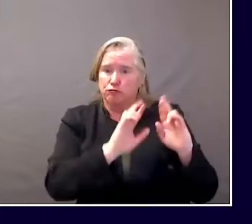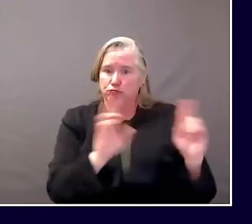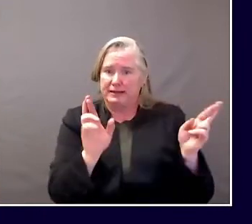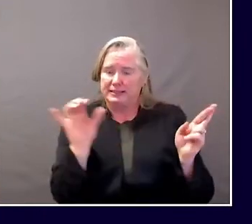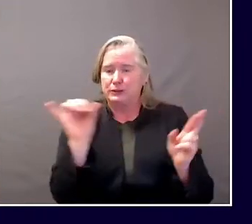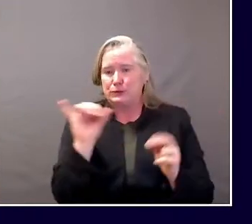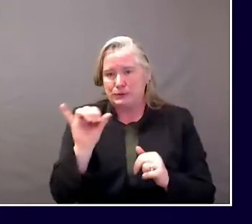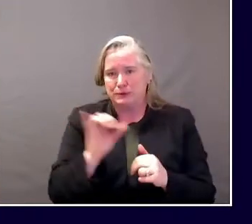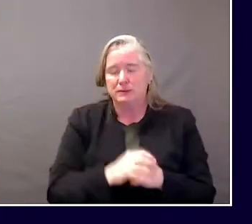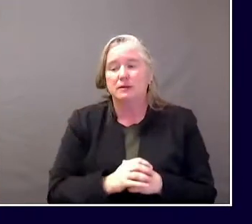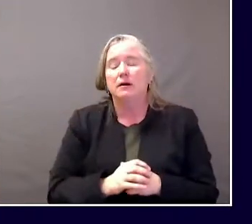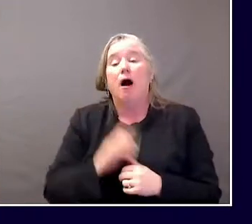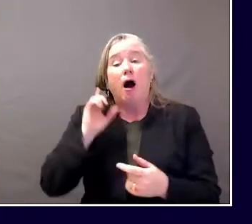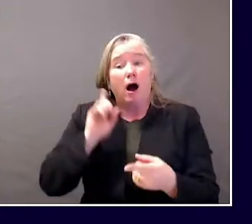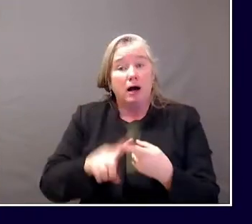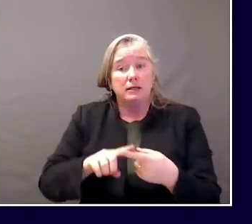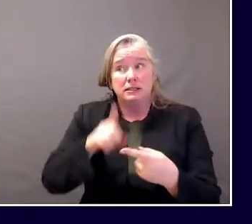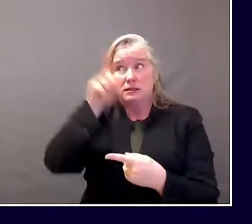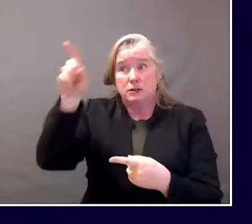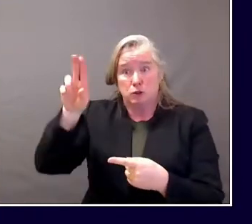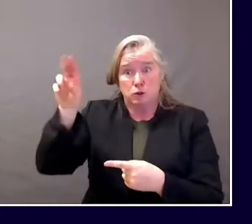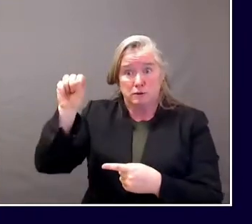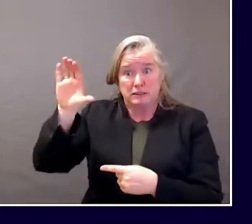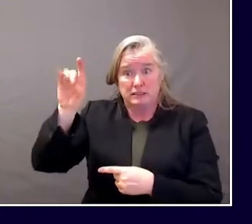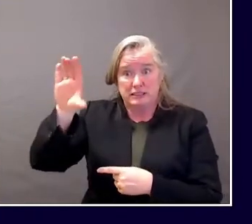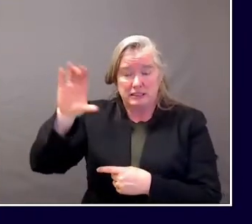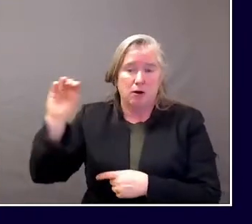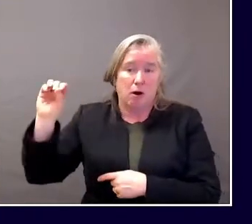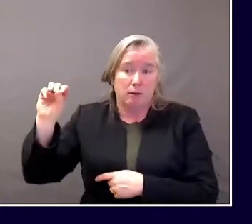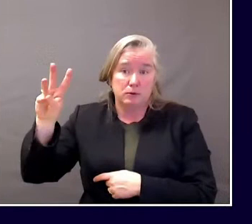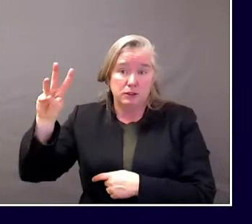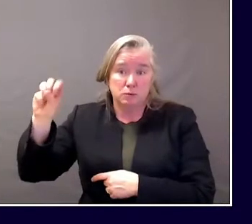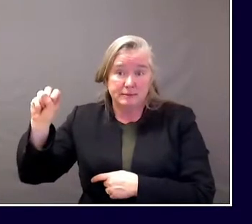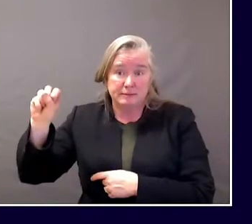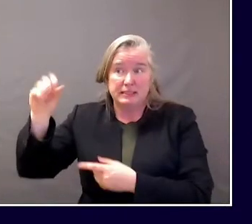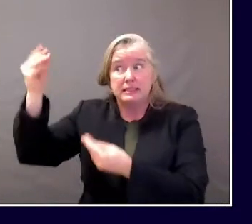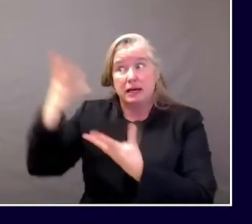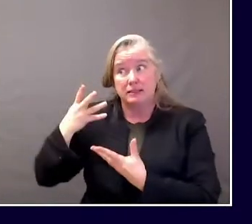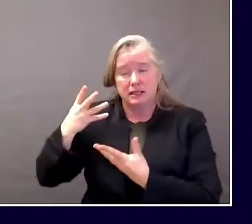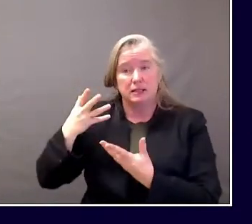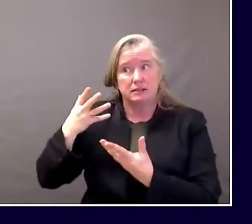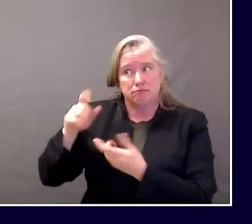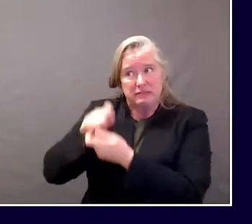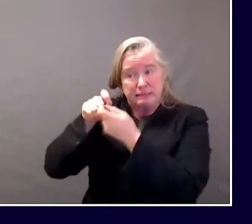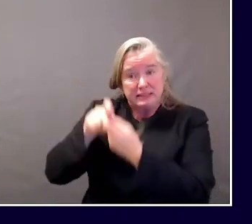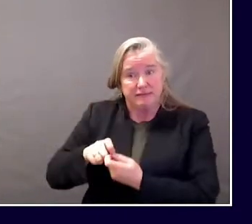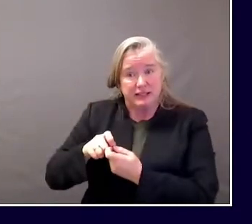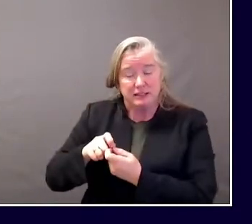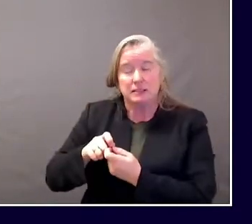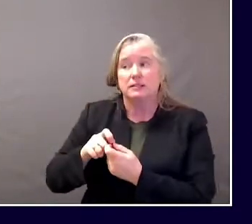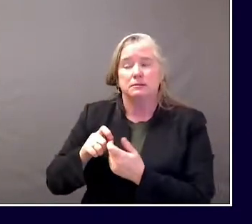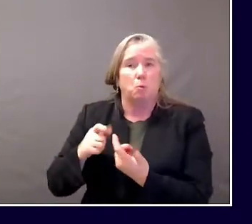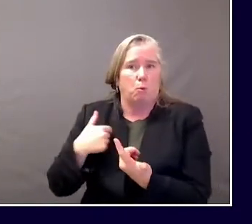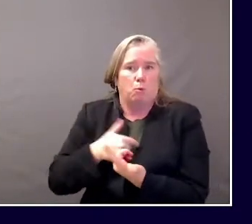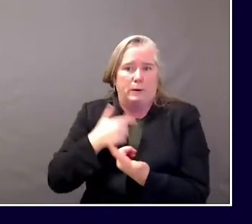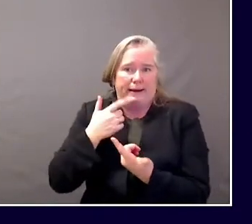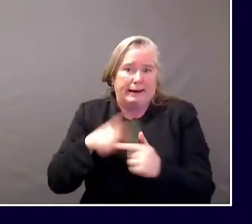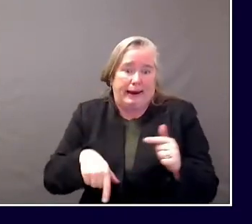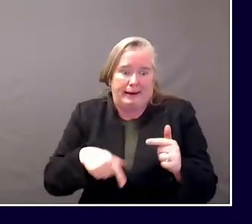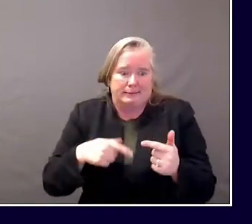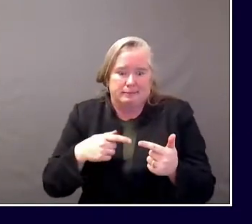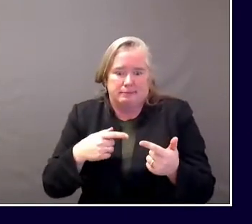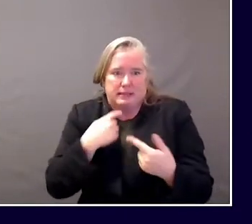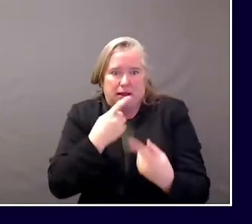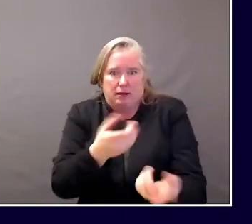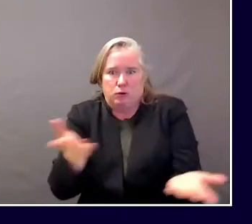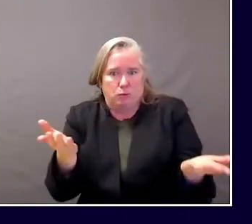of the plan and what their allocation cadence might be, I can't comment on it, but I will say that we have been prepared